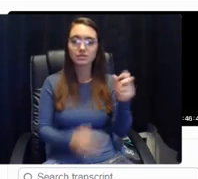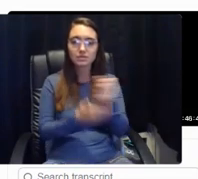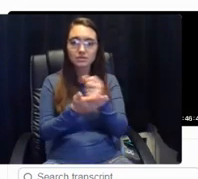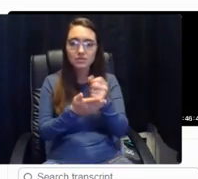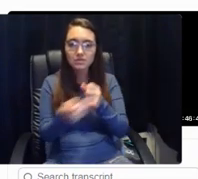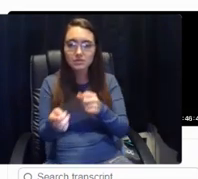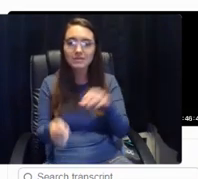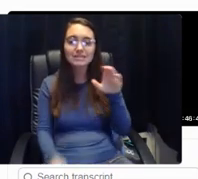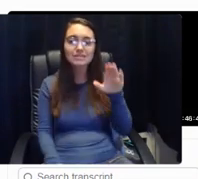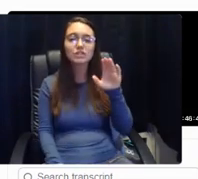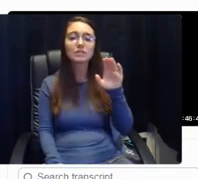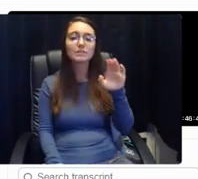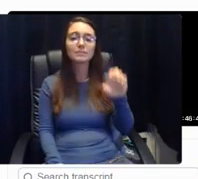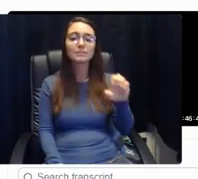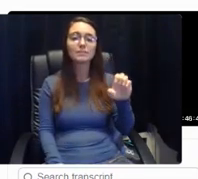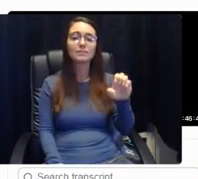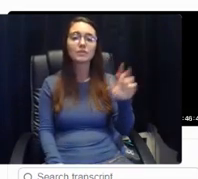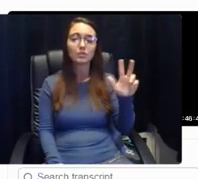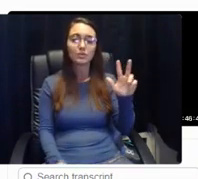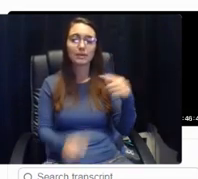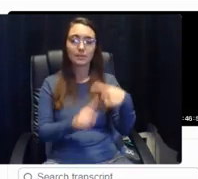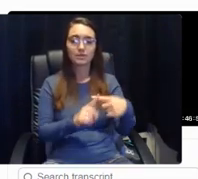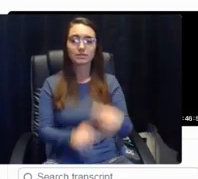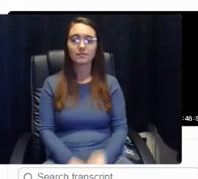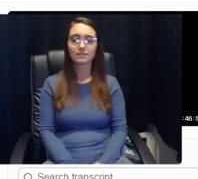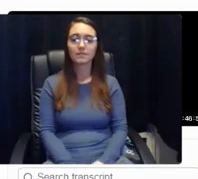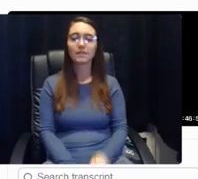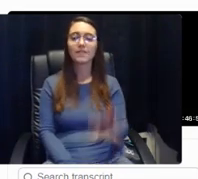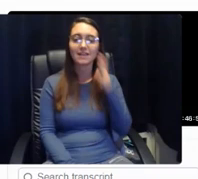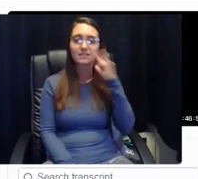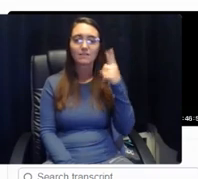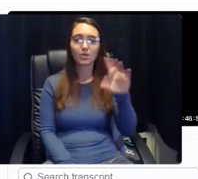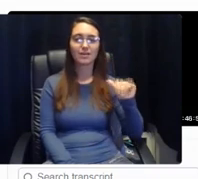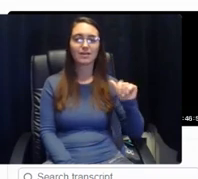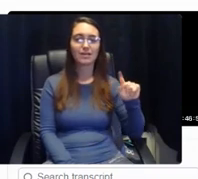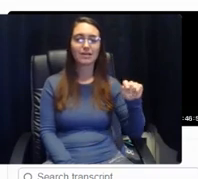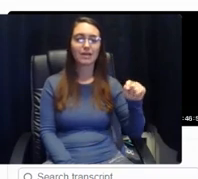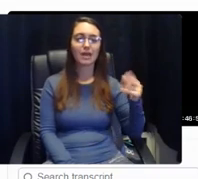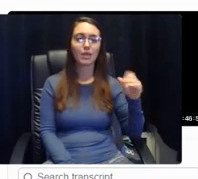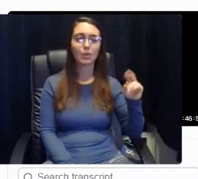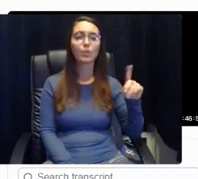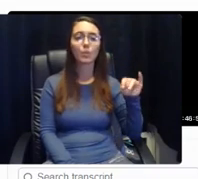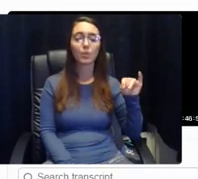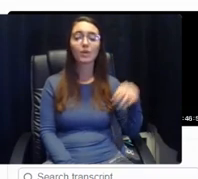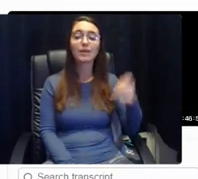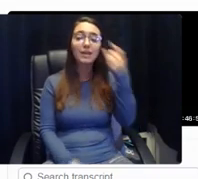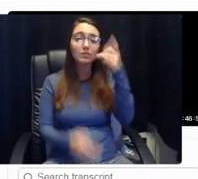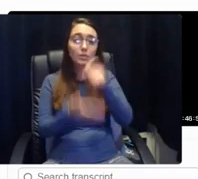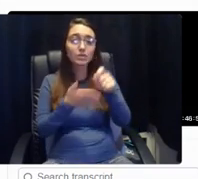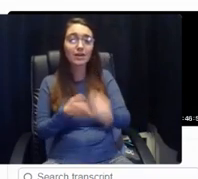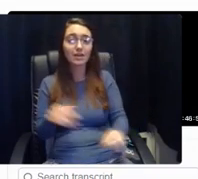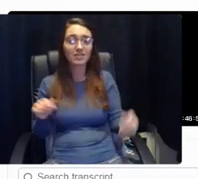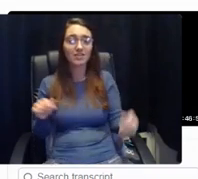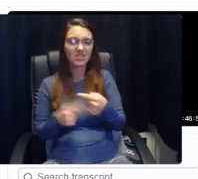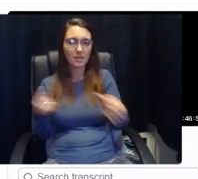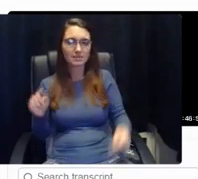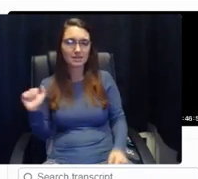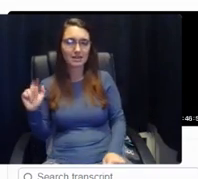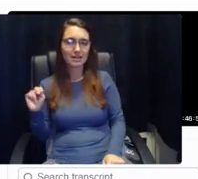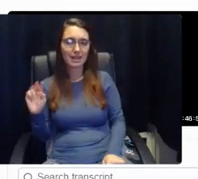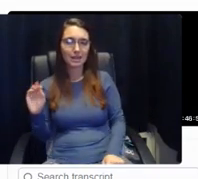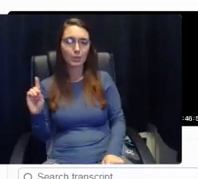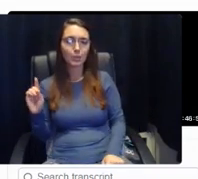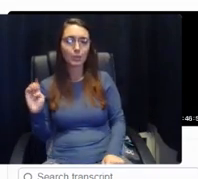Cerium 3 positive. And NO itself, if you write the NO reductions, will be